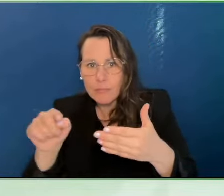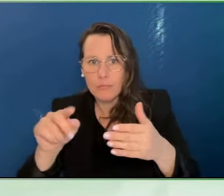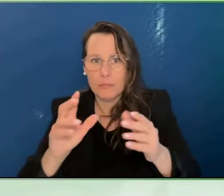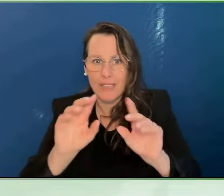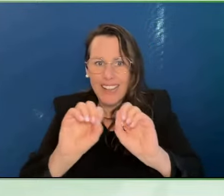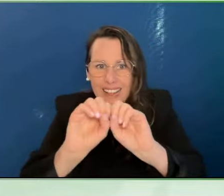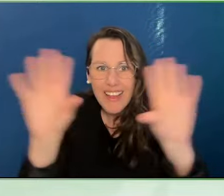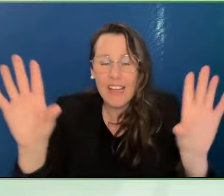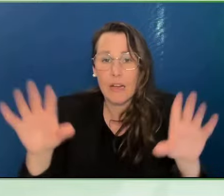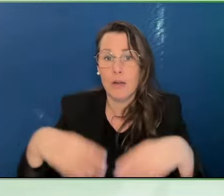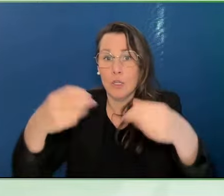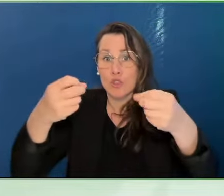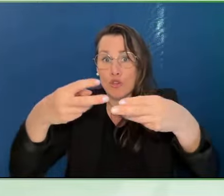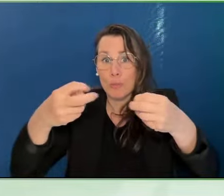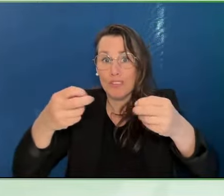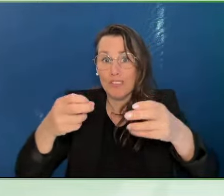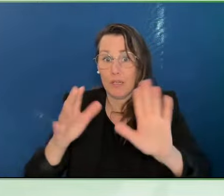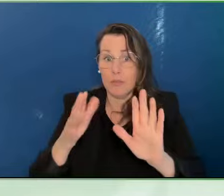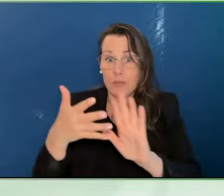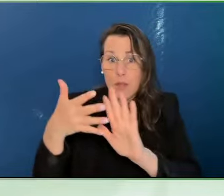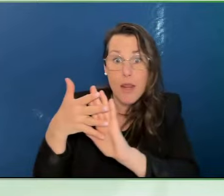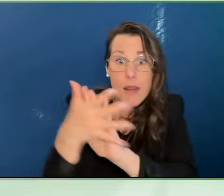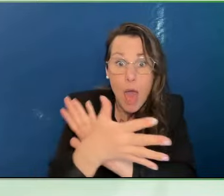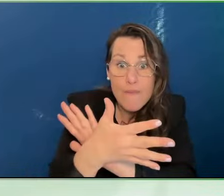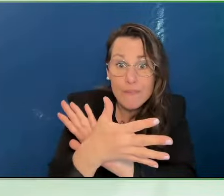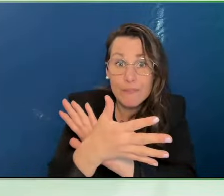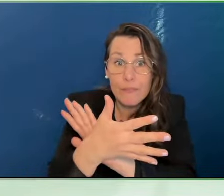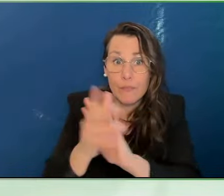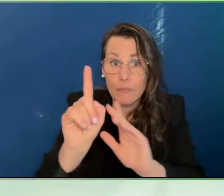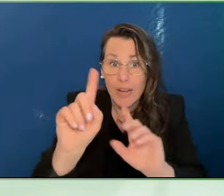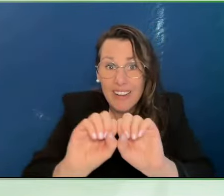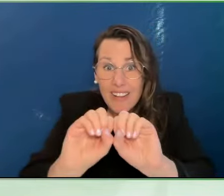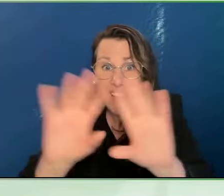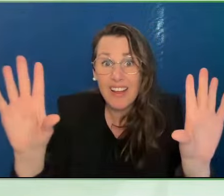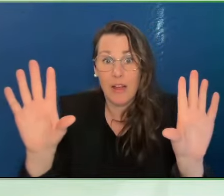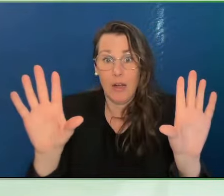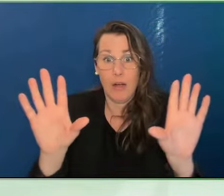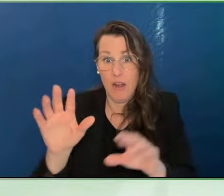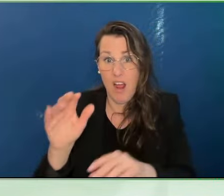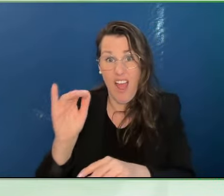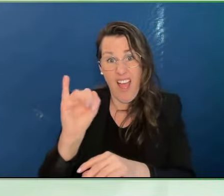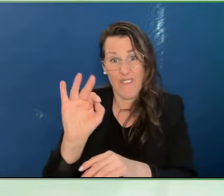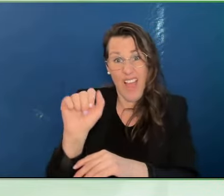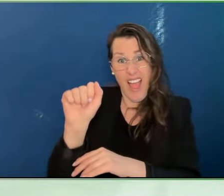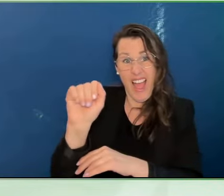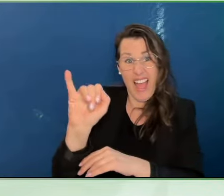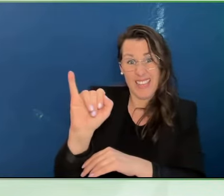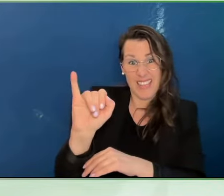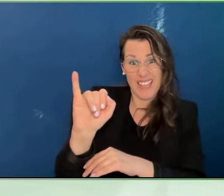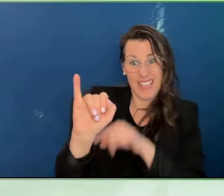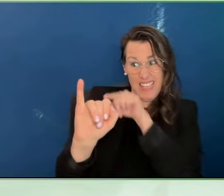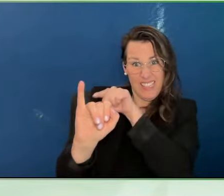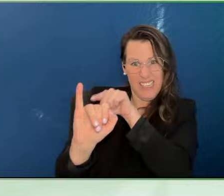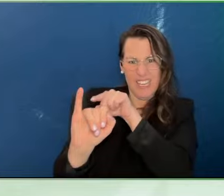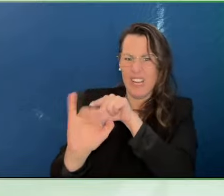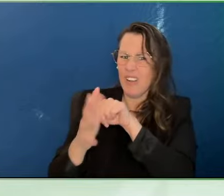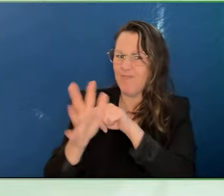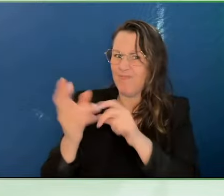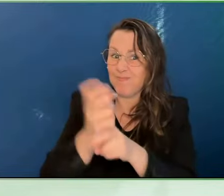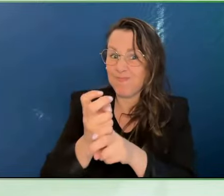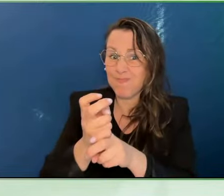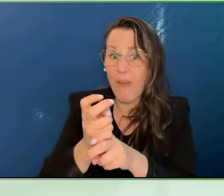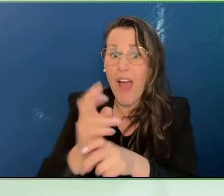French, we always make sure at least there's French translation and English as the main languages. But what we try to do is every year we try